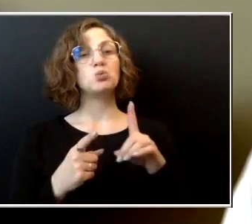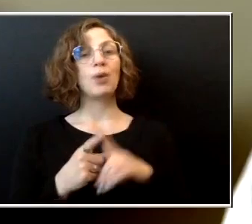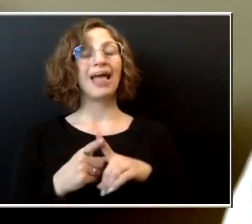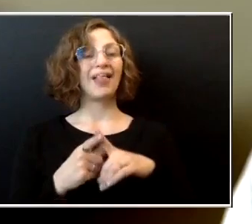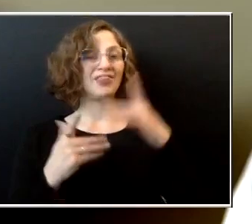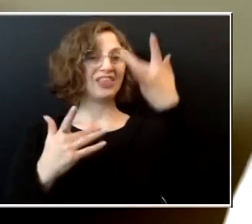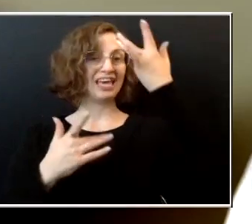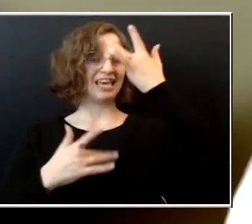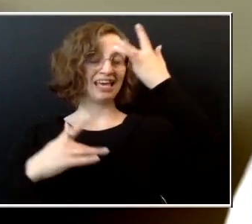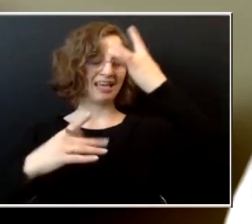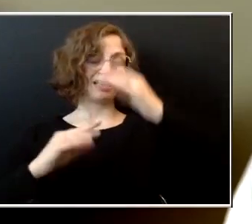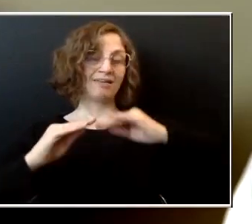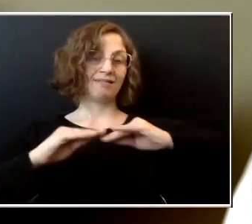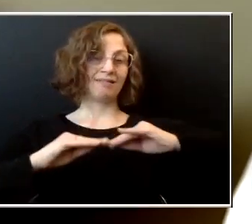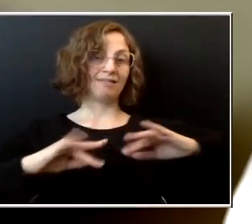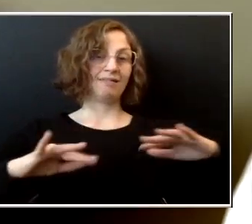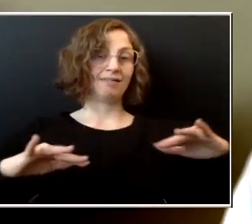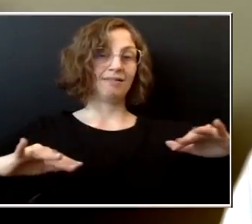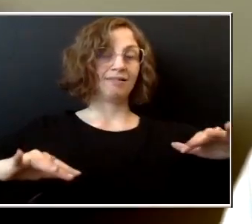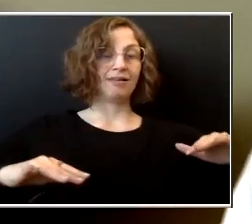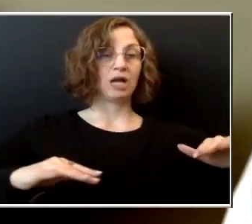into the community, this very easily